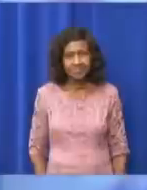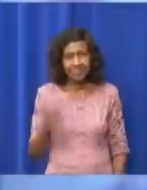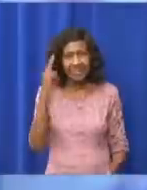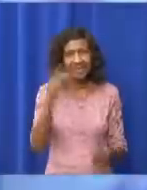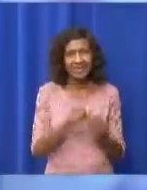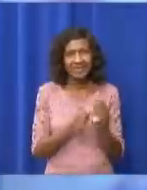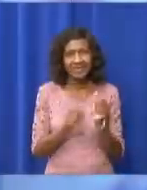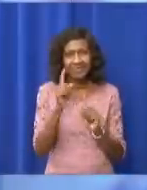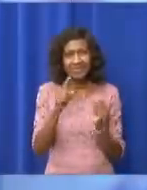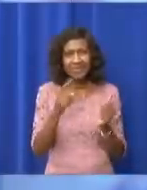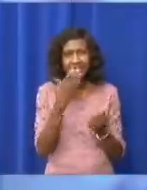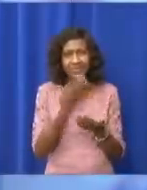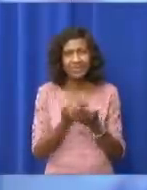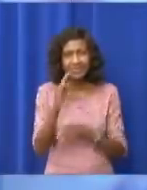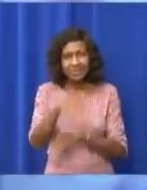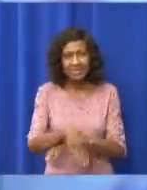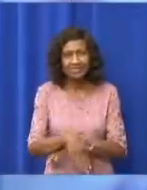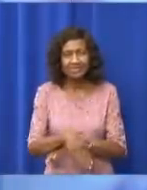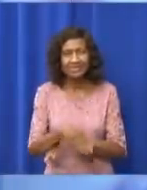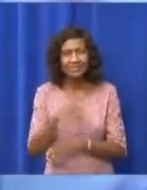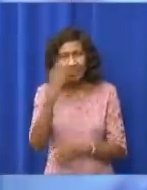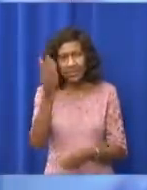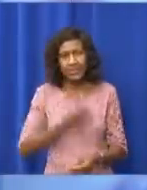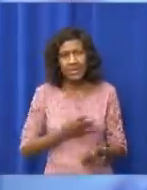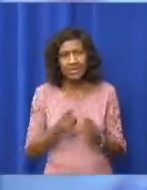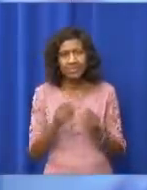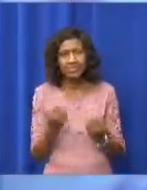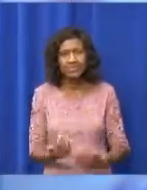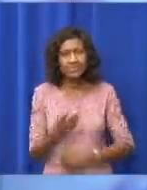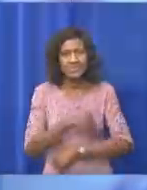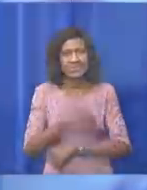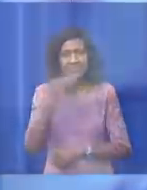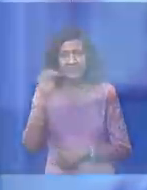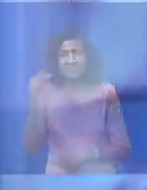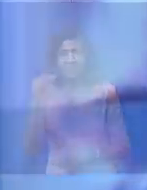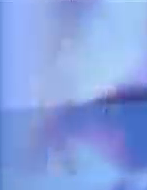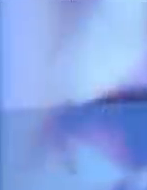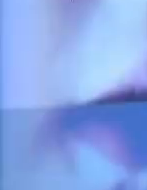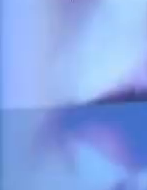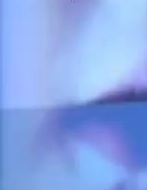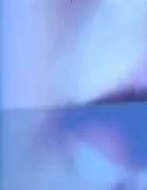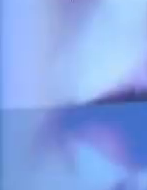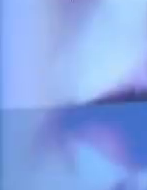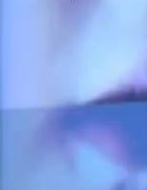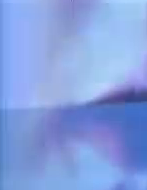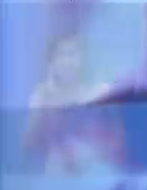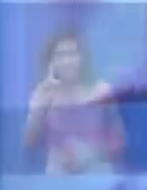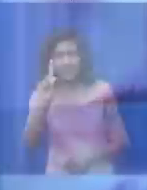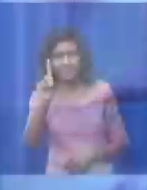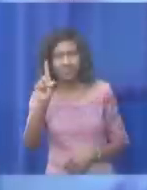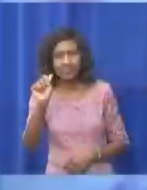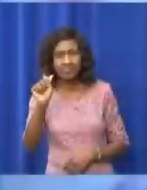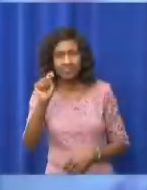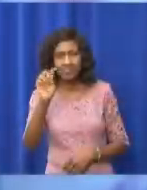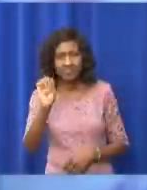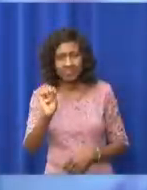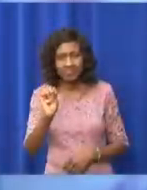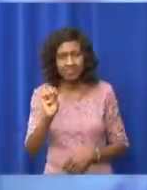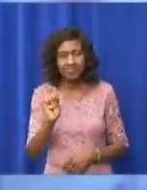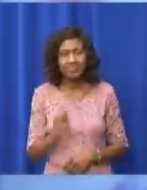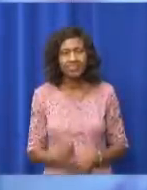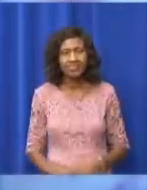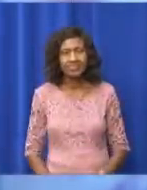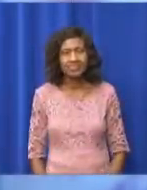Hello, everyone. Good afternoon. I'm Donna Bush, and welcome to today's coronavirus press briefing. Glad you could join us, of course, via all of